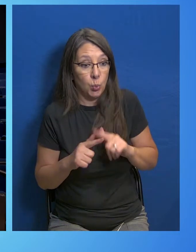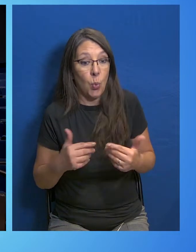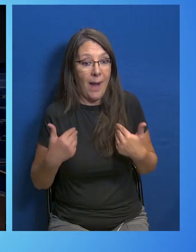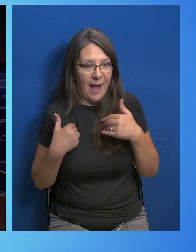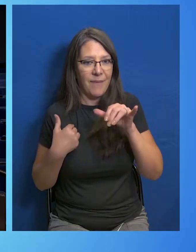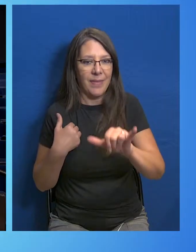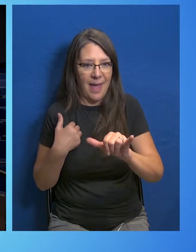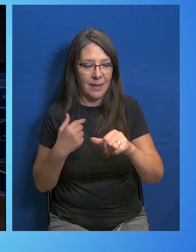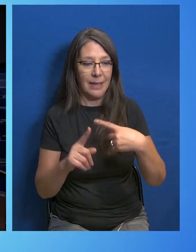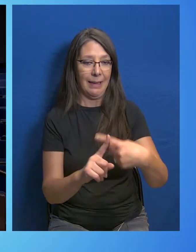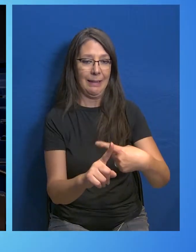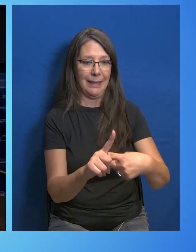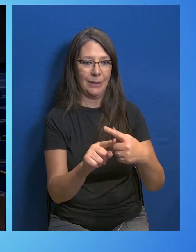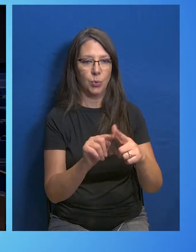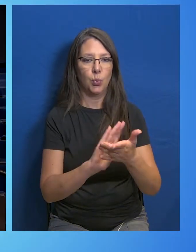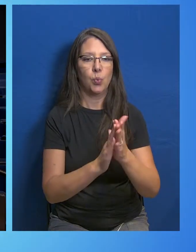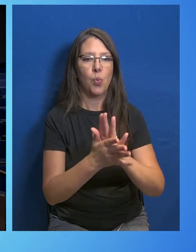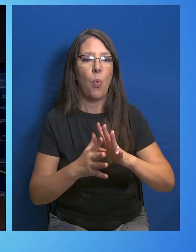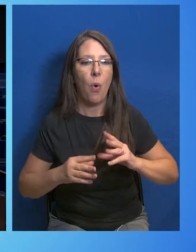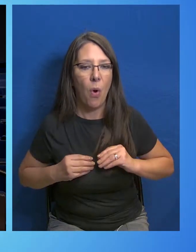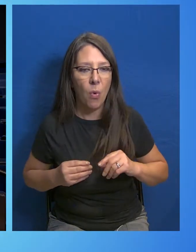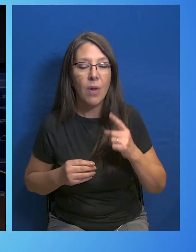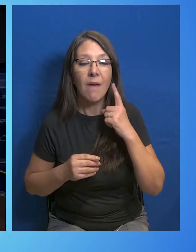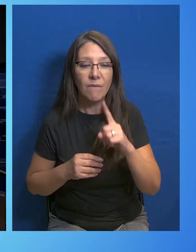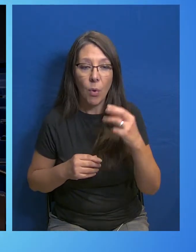to generate revenue for the state.